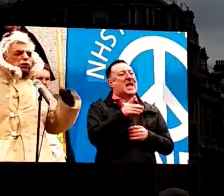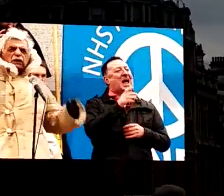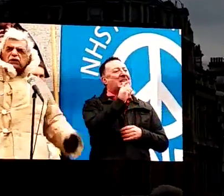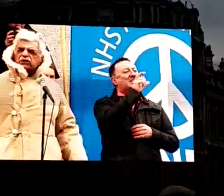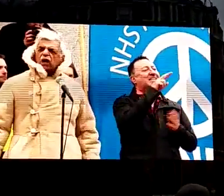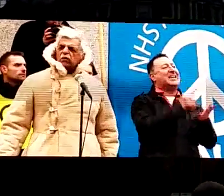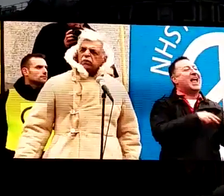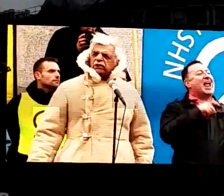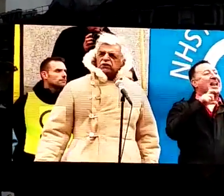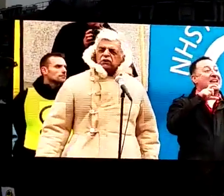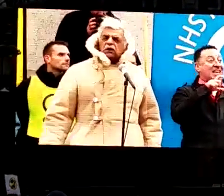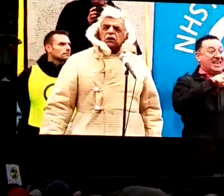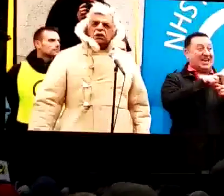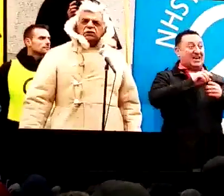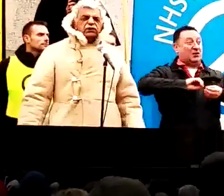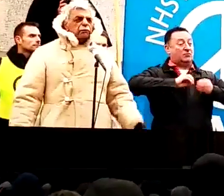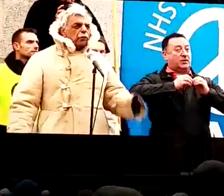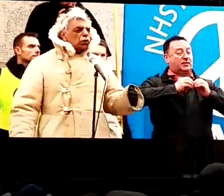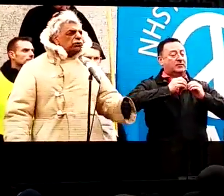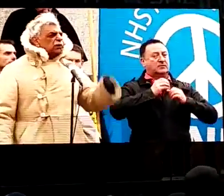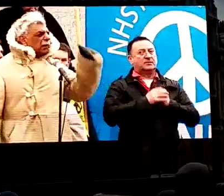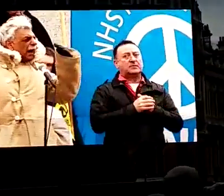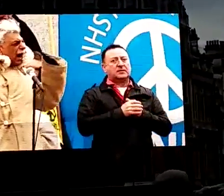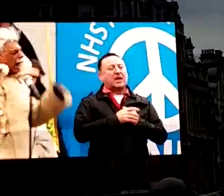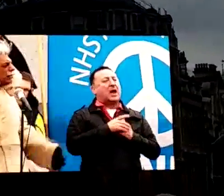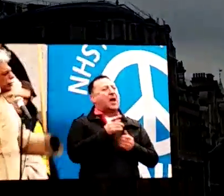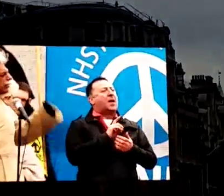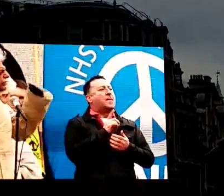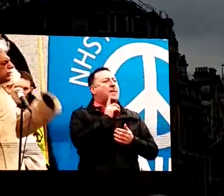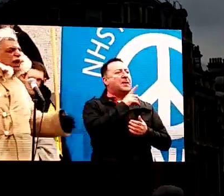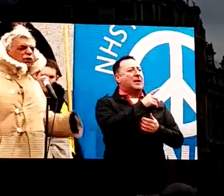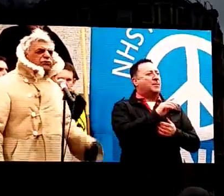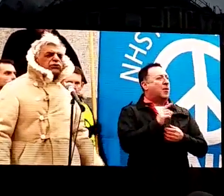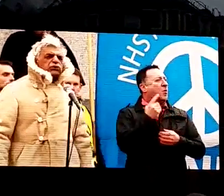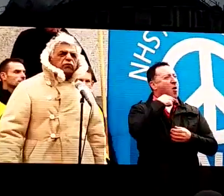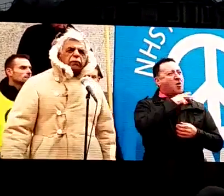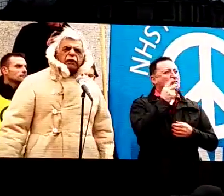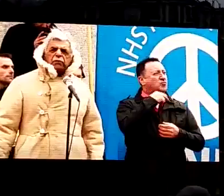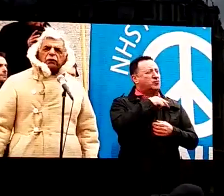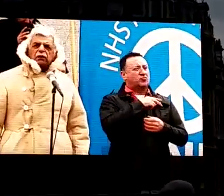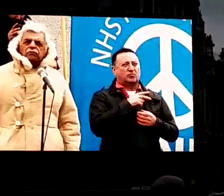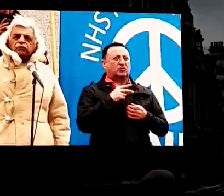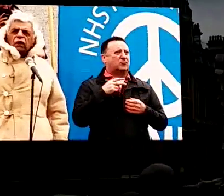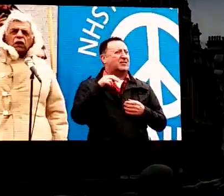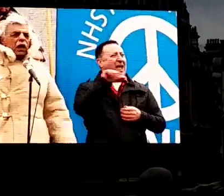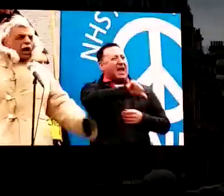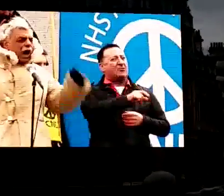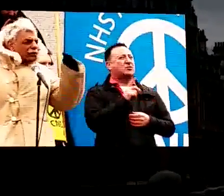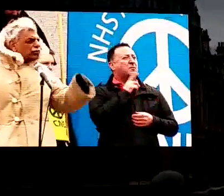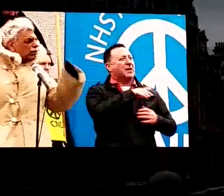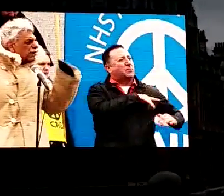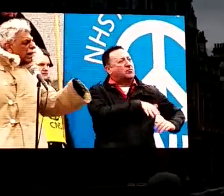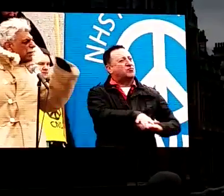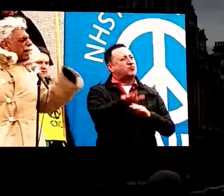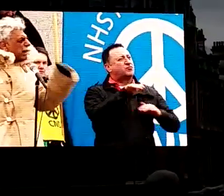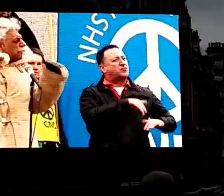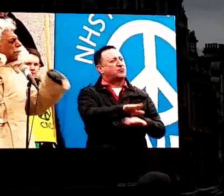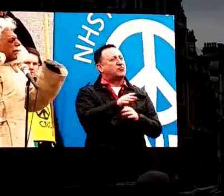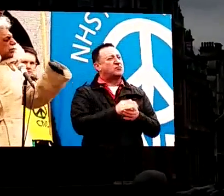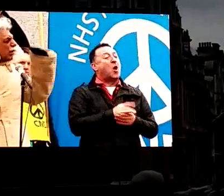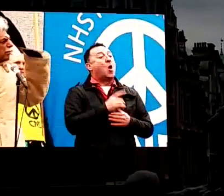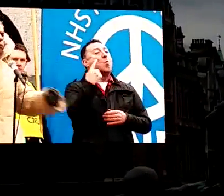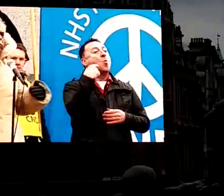for nuclear disarmament, supported by hundreds and thousands of people. 100